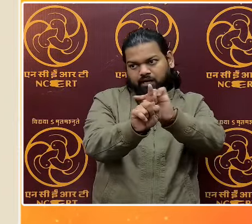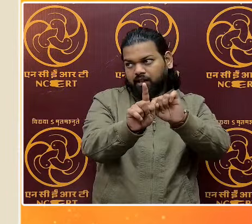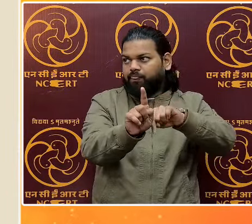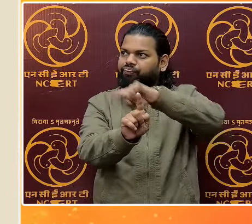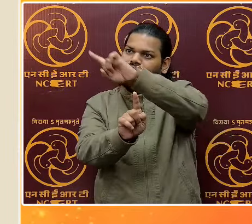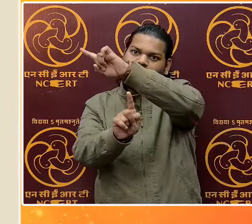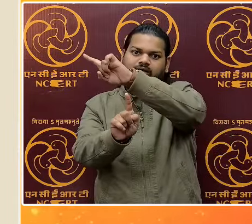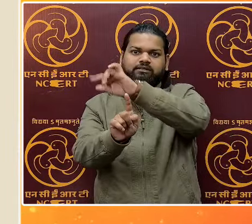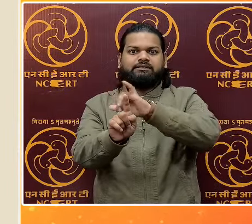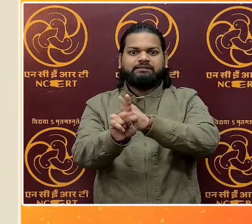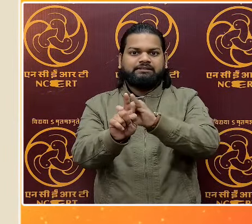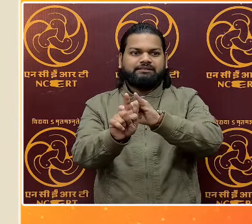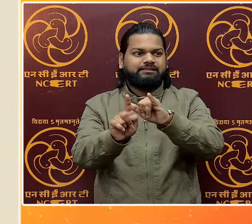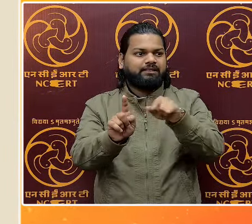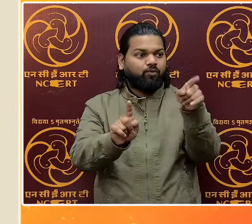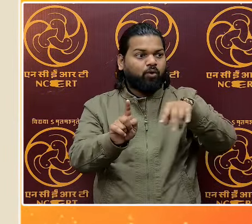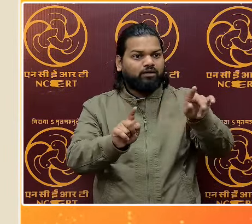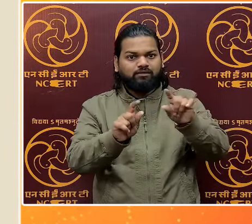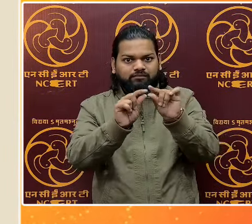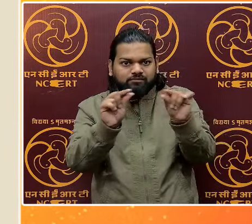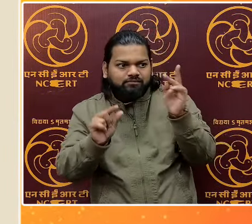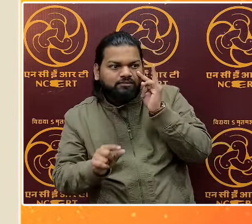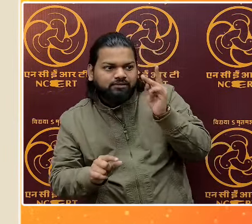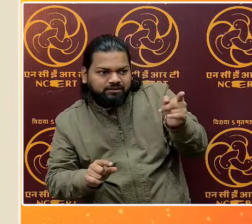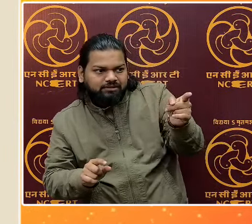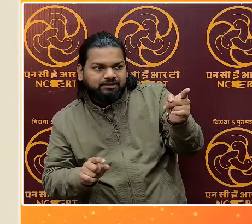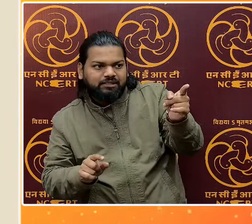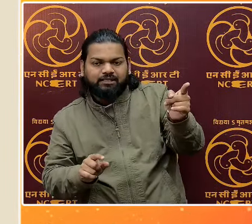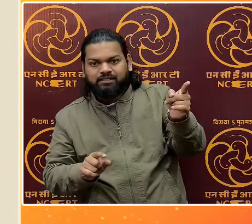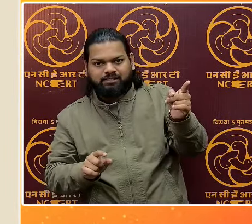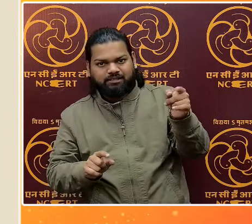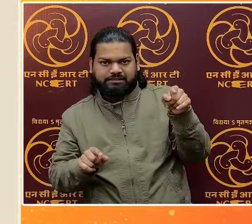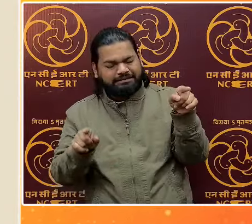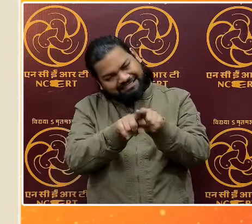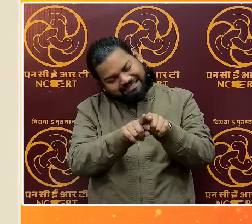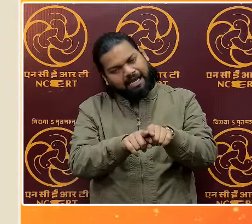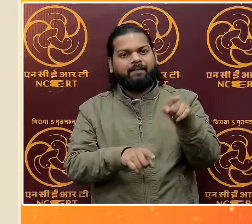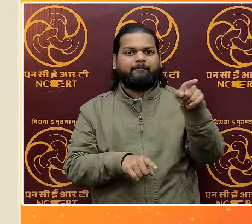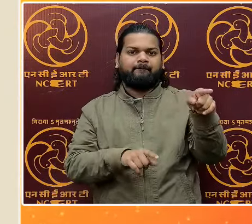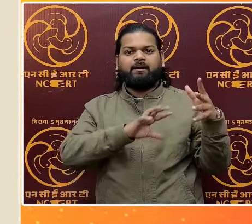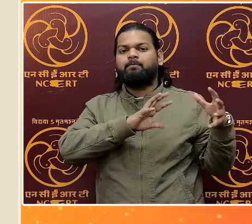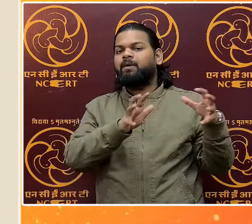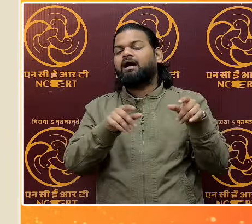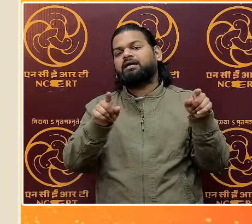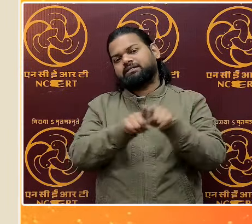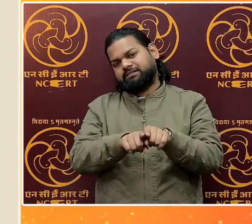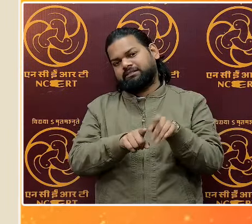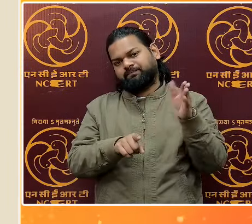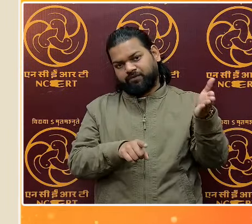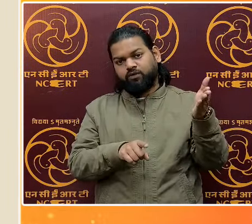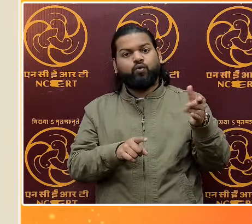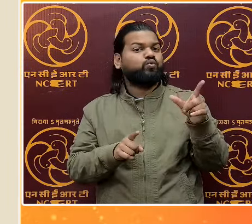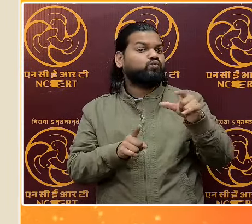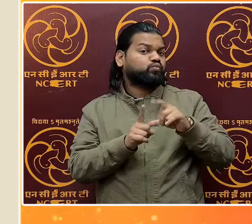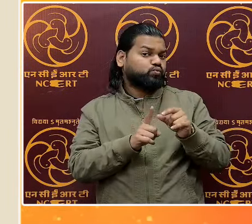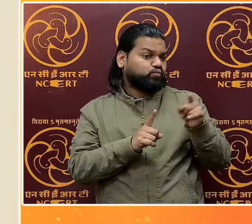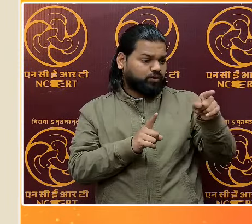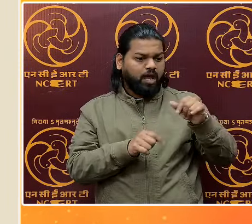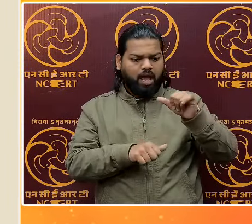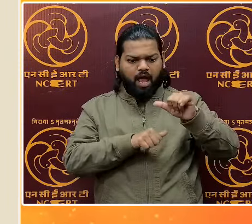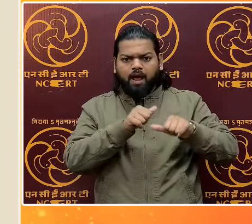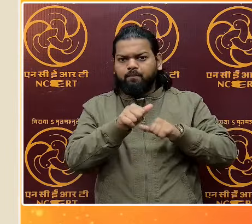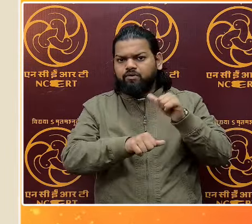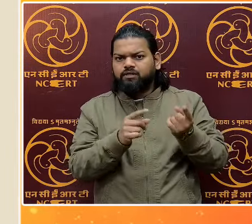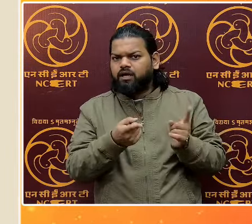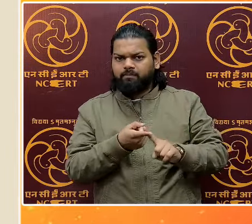the normal and the reflected ray at the point of incidence, yes, this